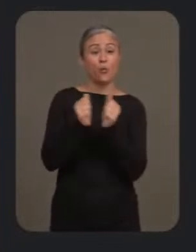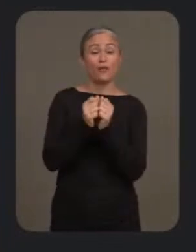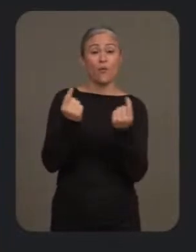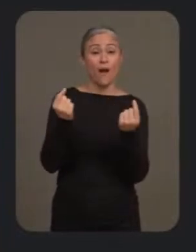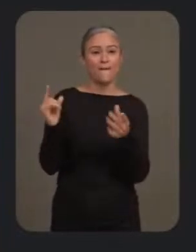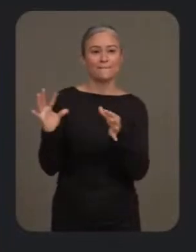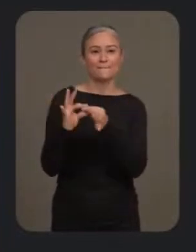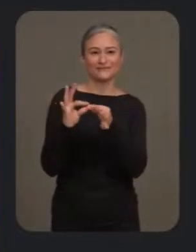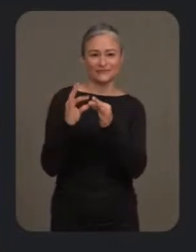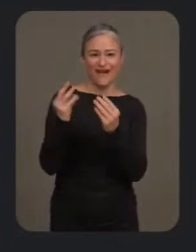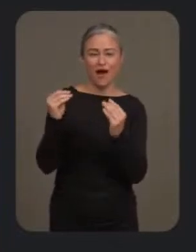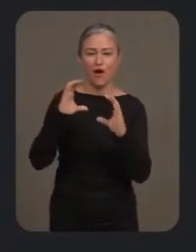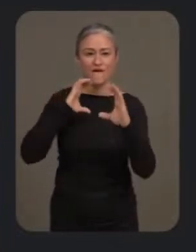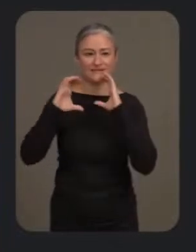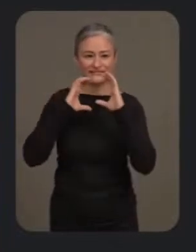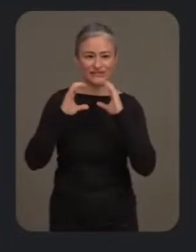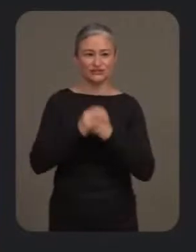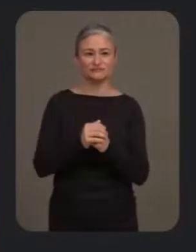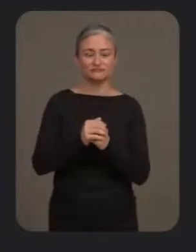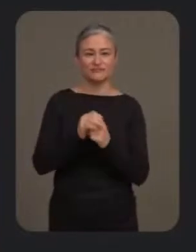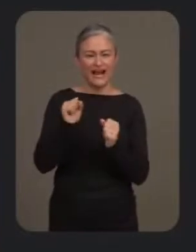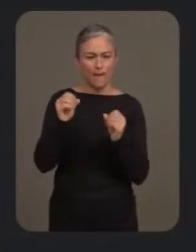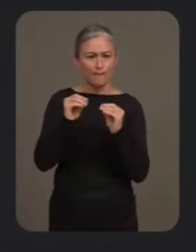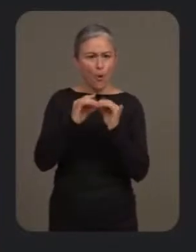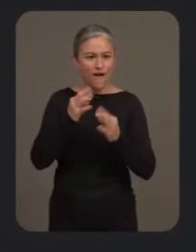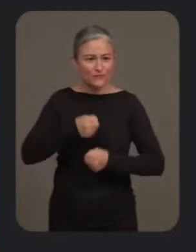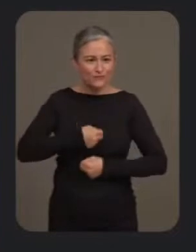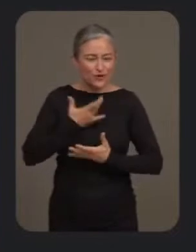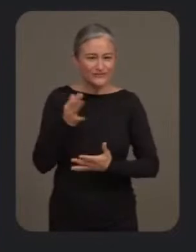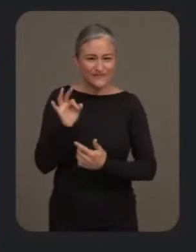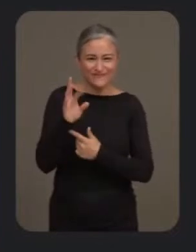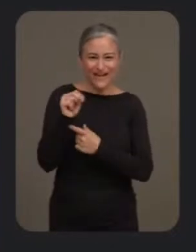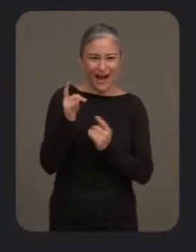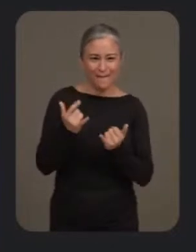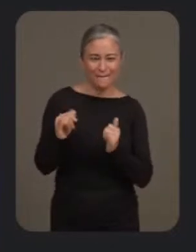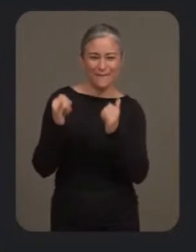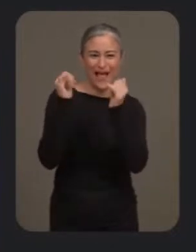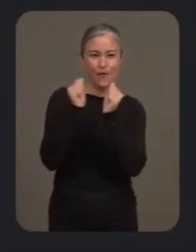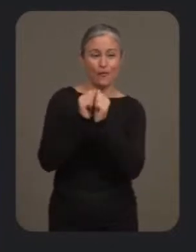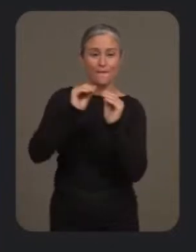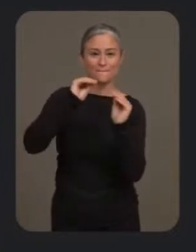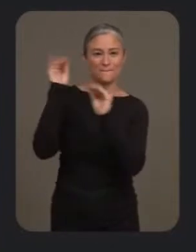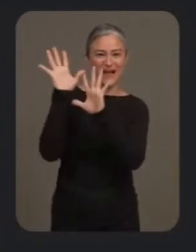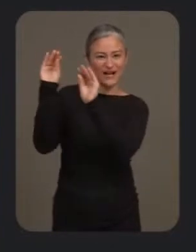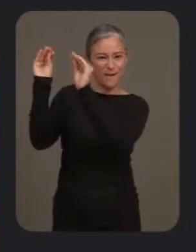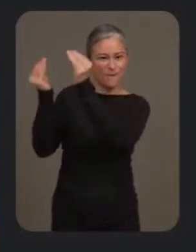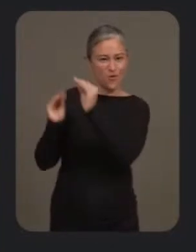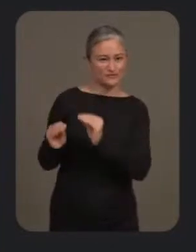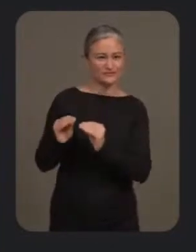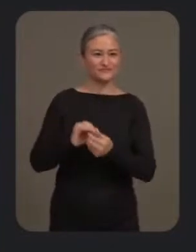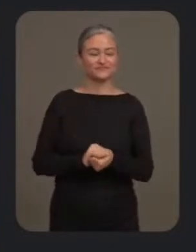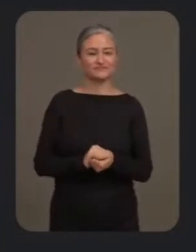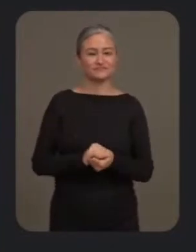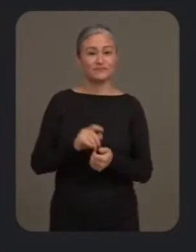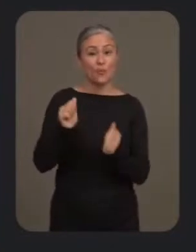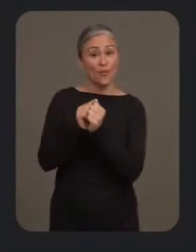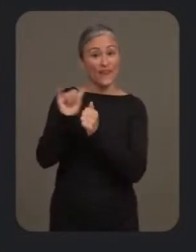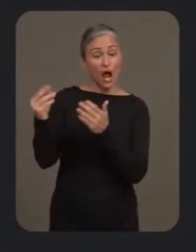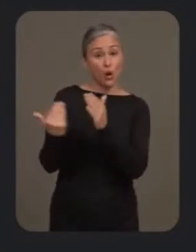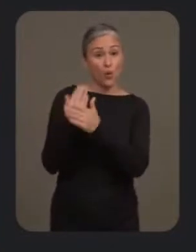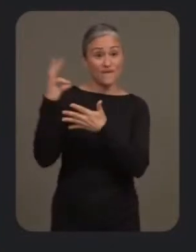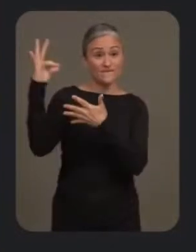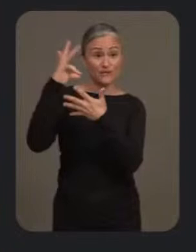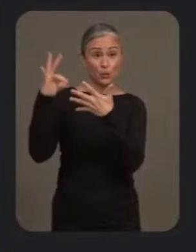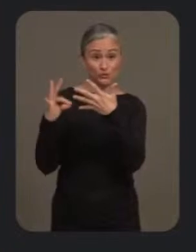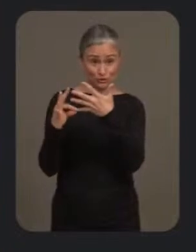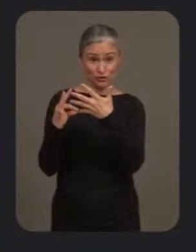and conversations can be so much more expressive, fun, and playful with Magic Compose. It's a new feature